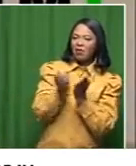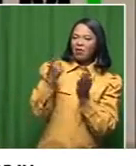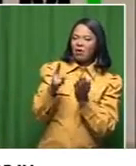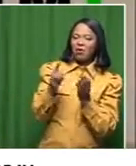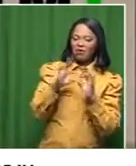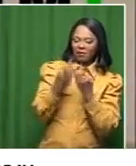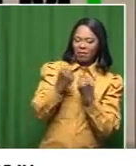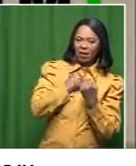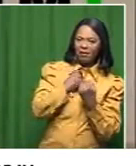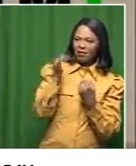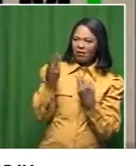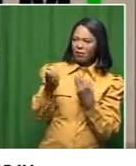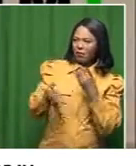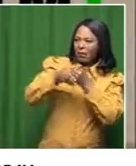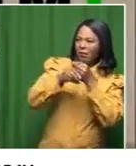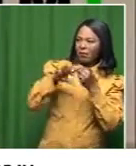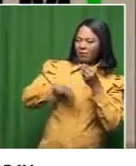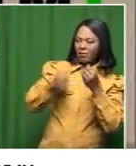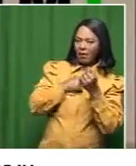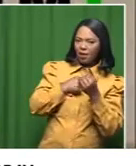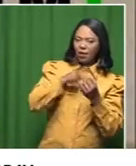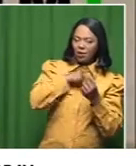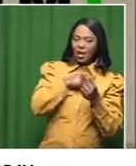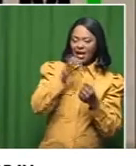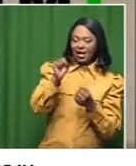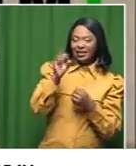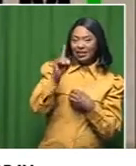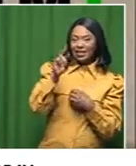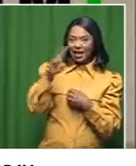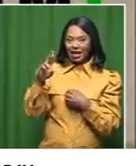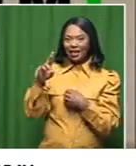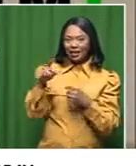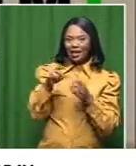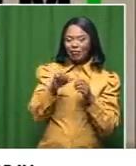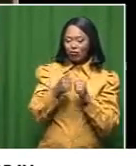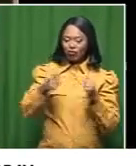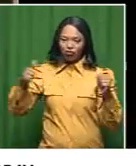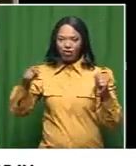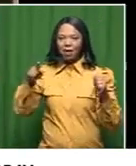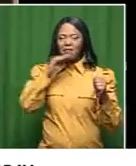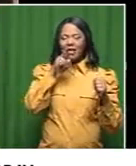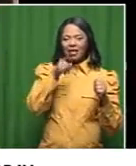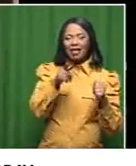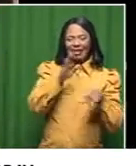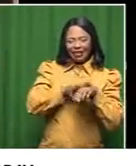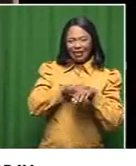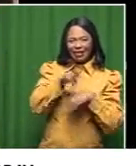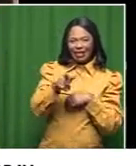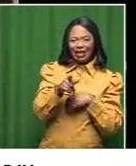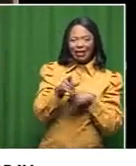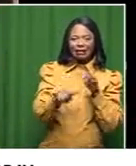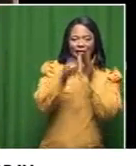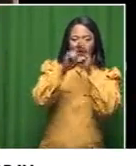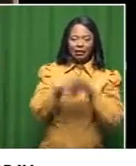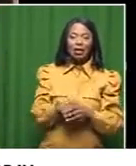is where the SDR and its extension actually becomes critical. And all the while, the